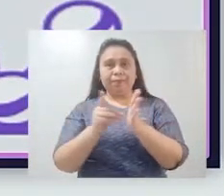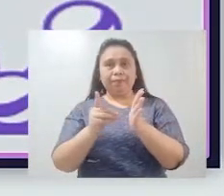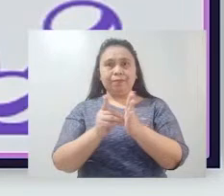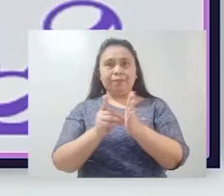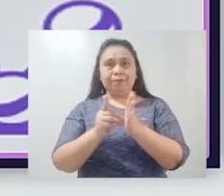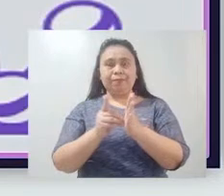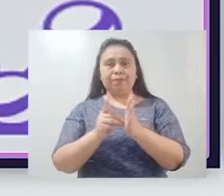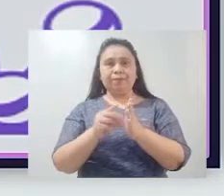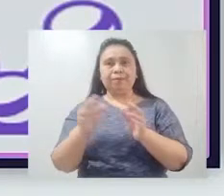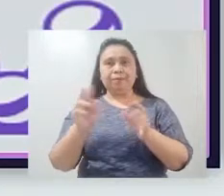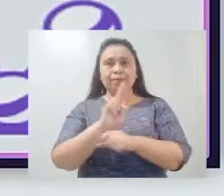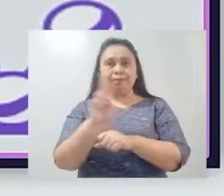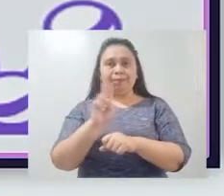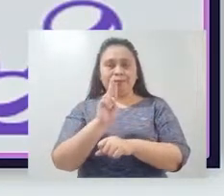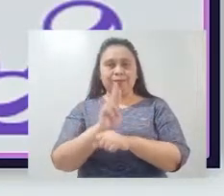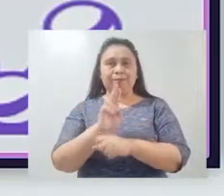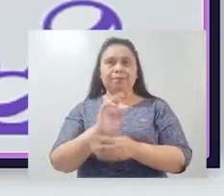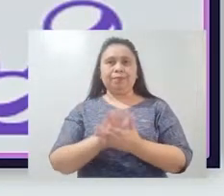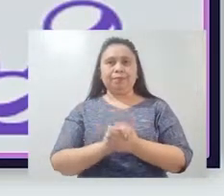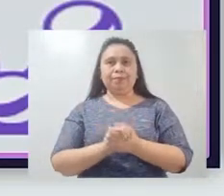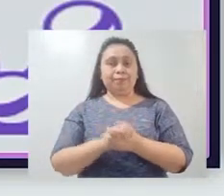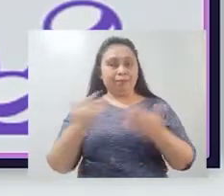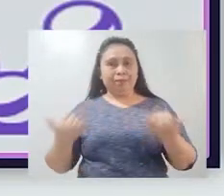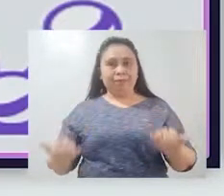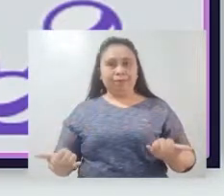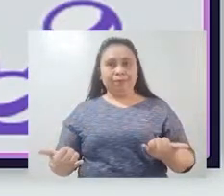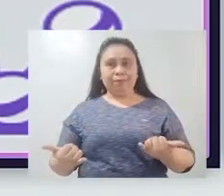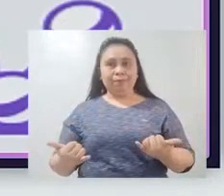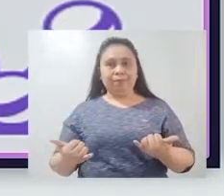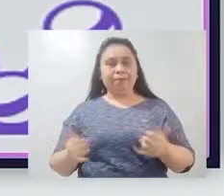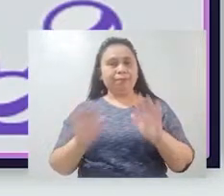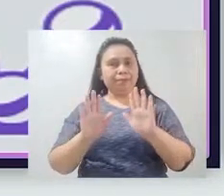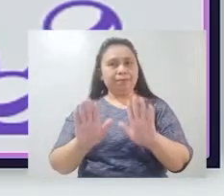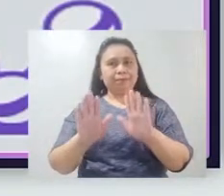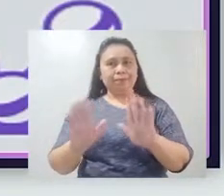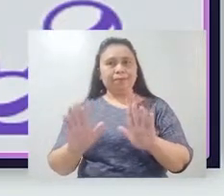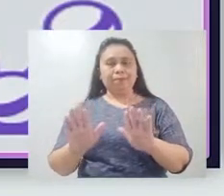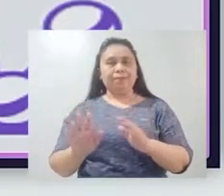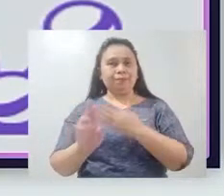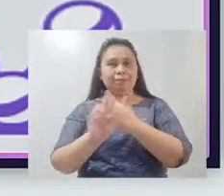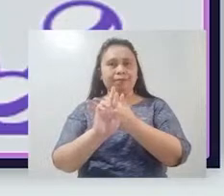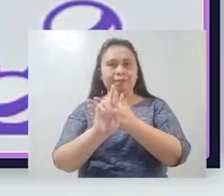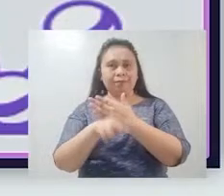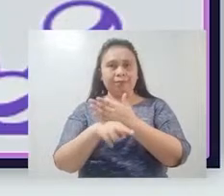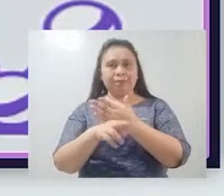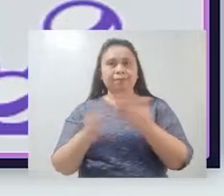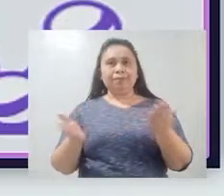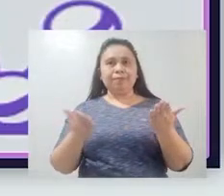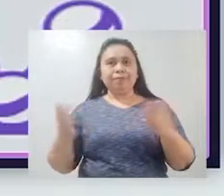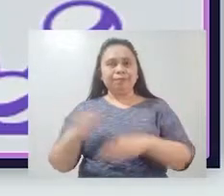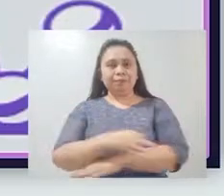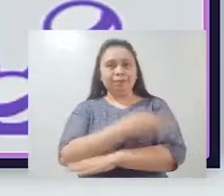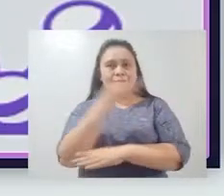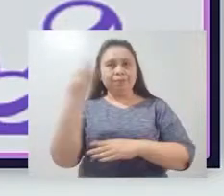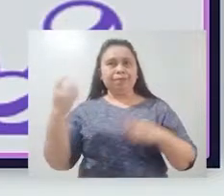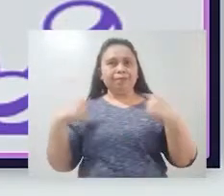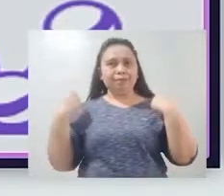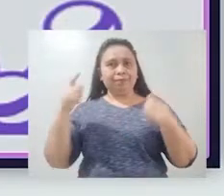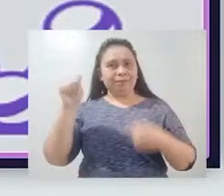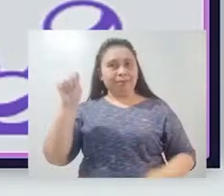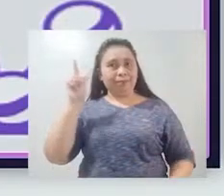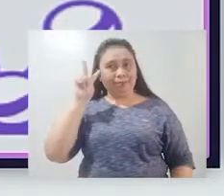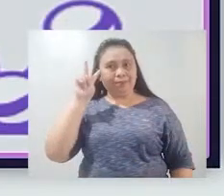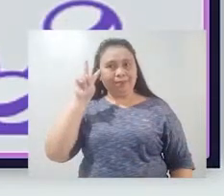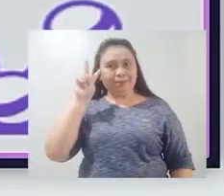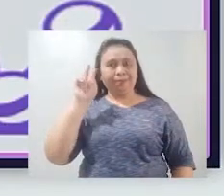of the different laboratory apparatus. For now, just relax and we will return here in Fernandino